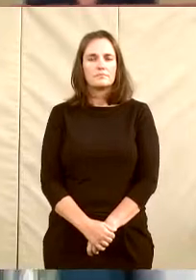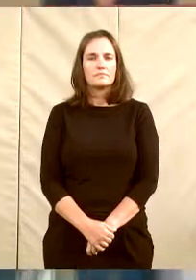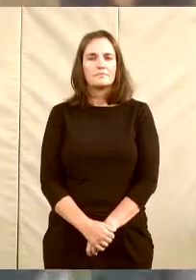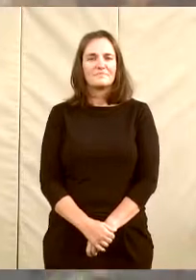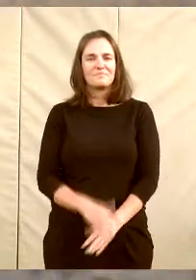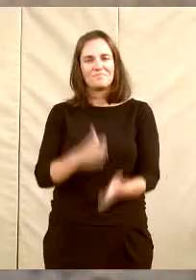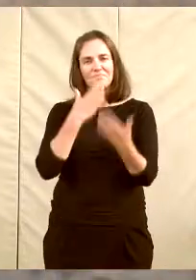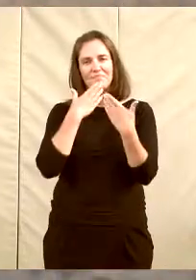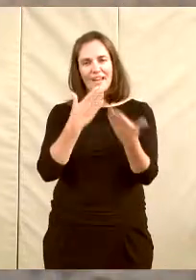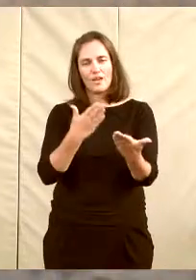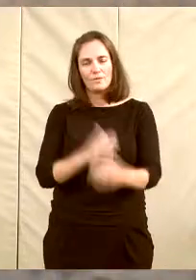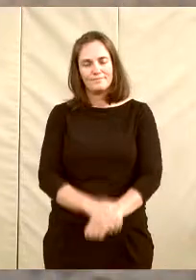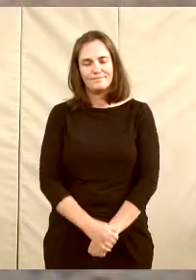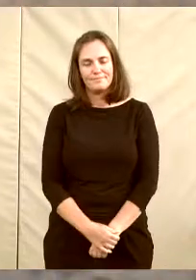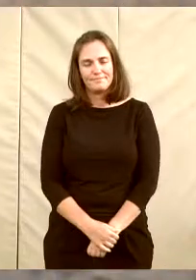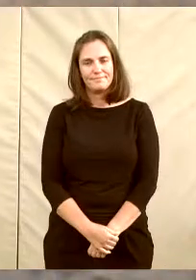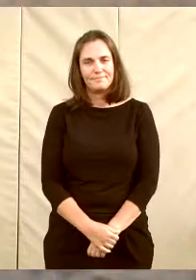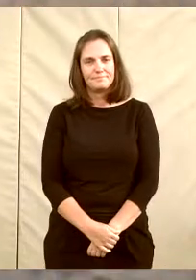Thank you.